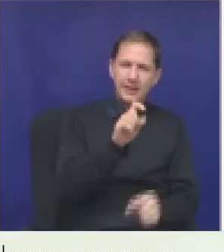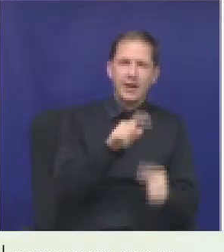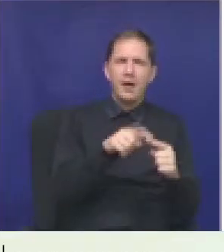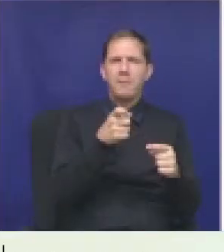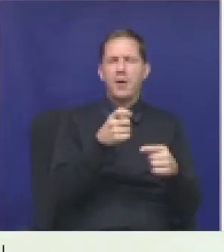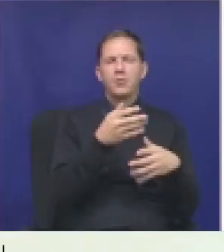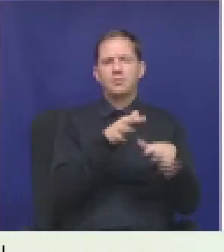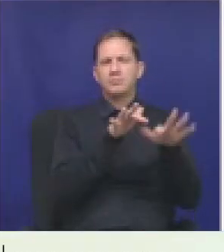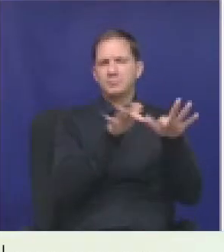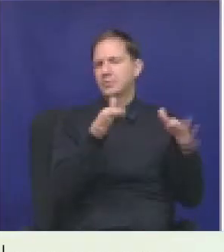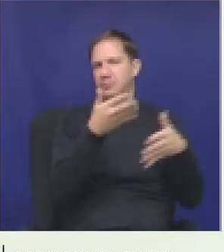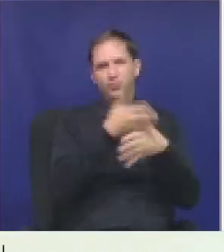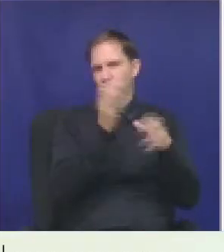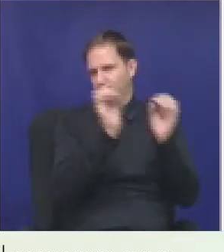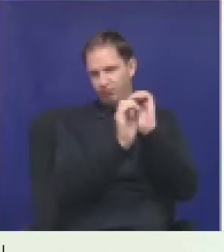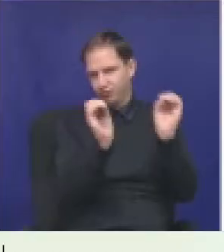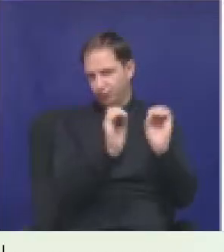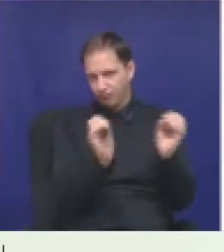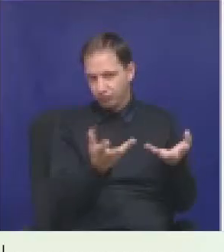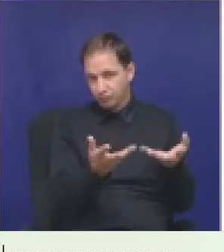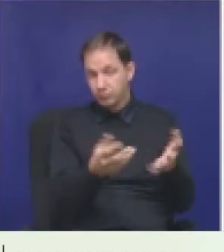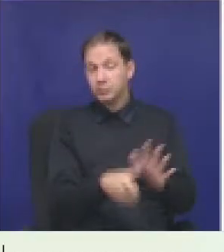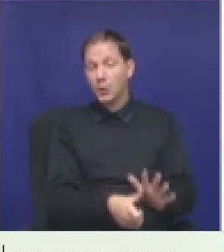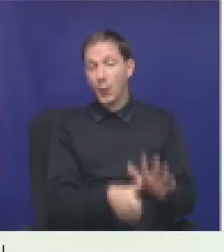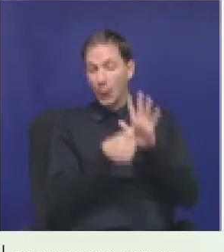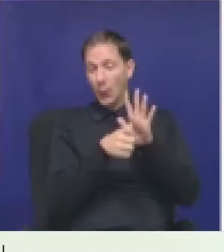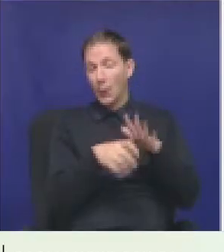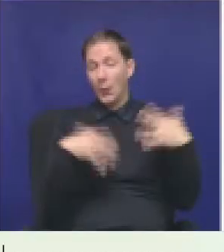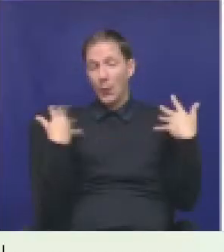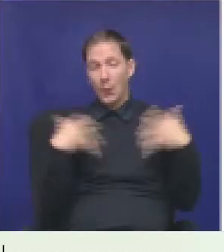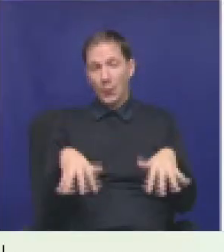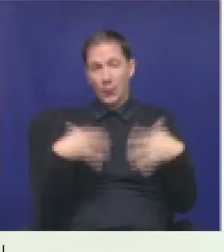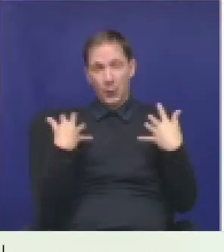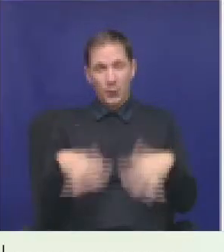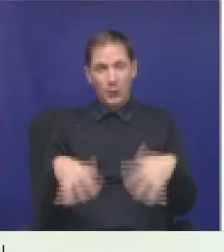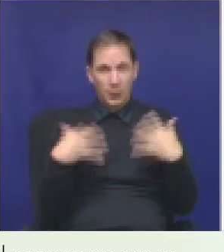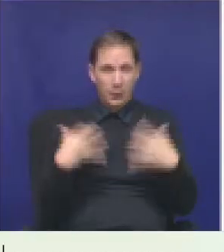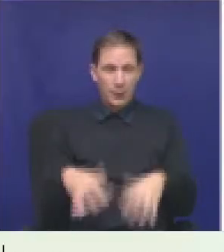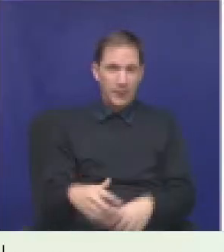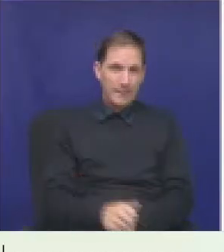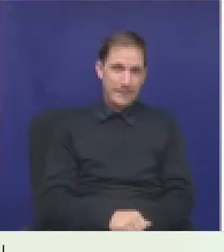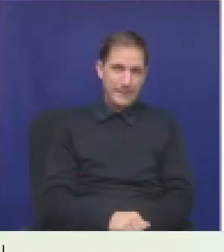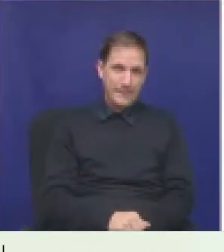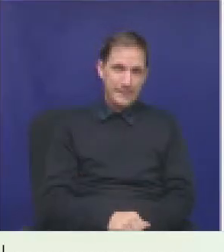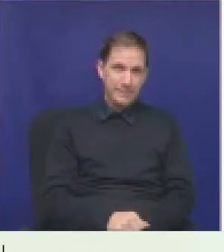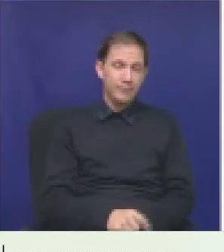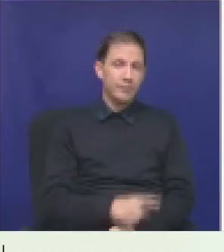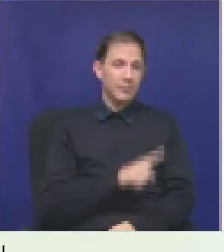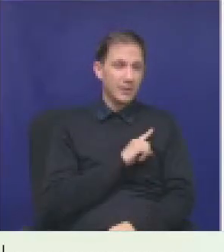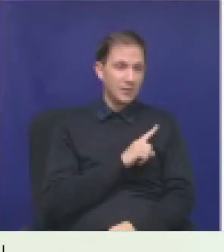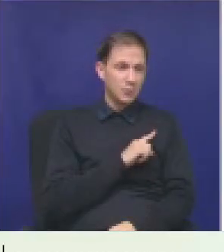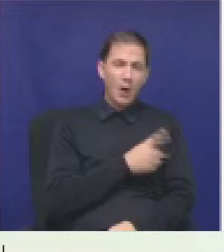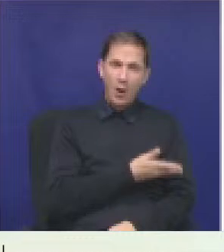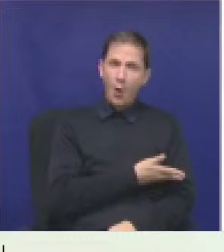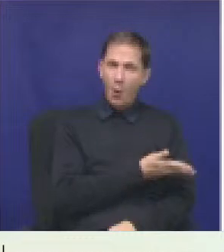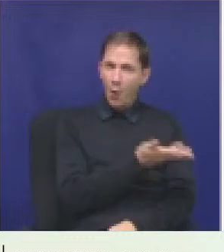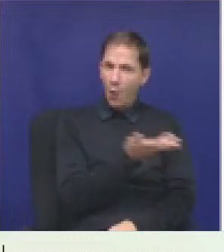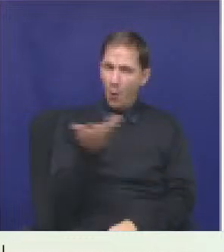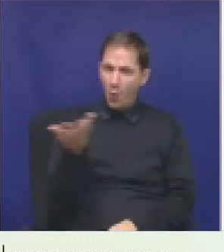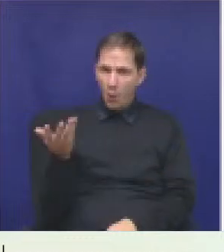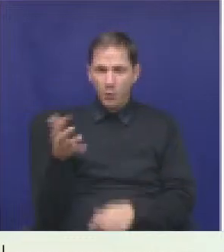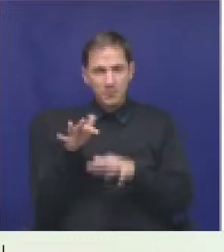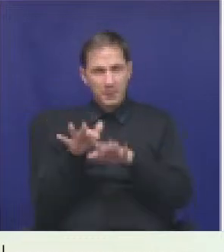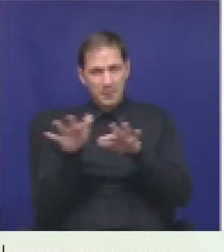also very, very important. And so therefore, all speakers have said Stats South